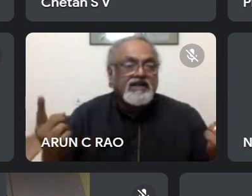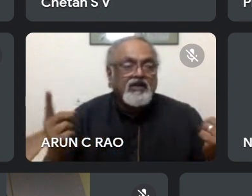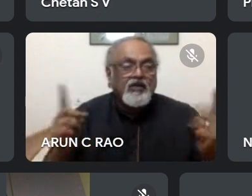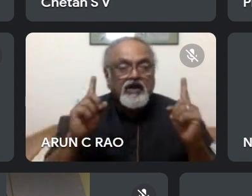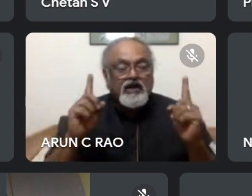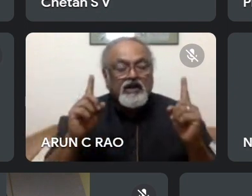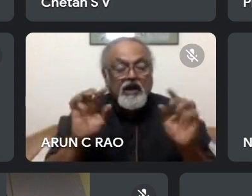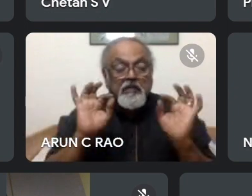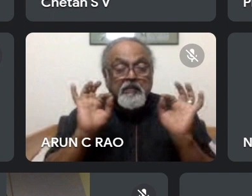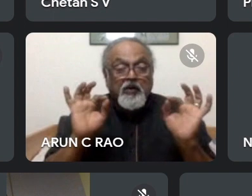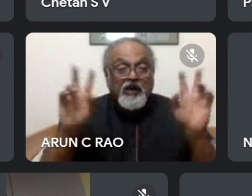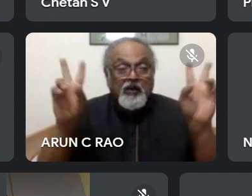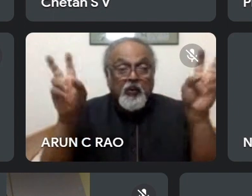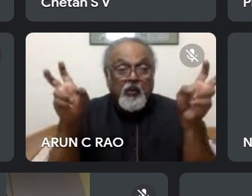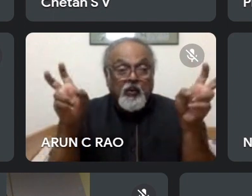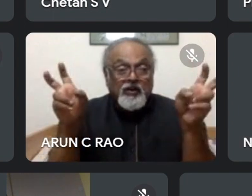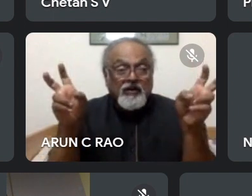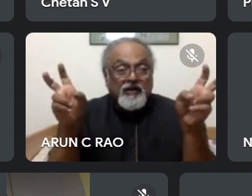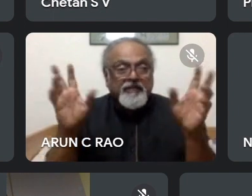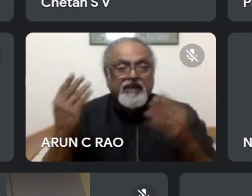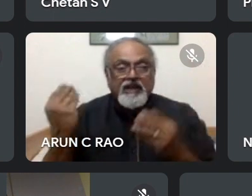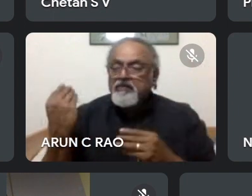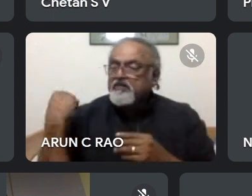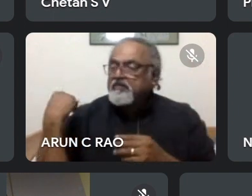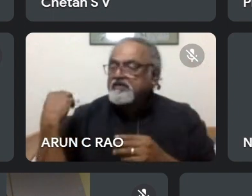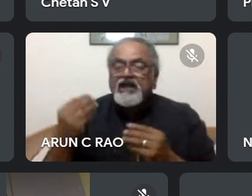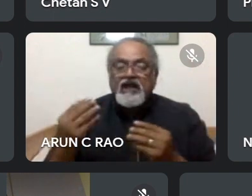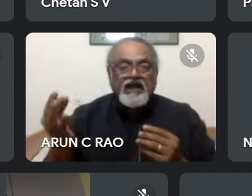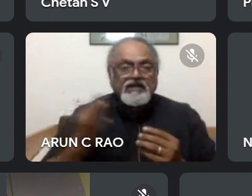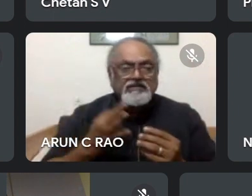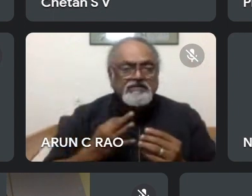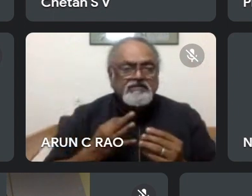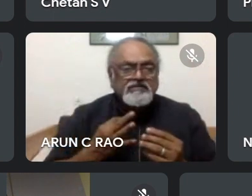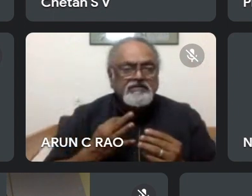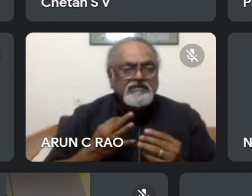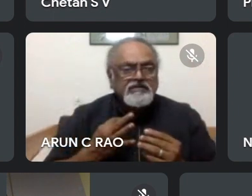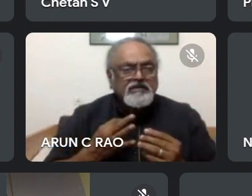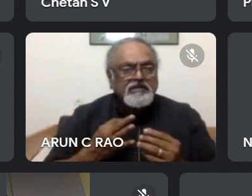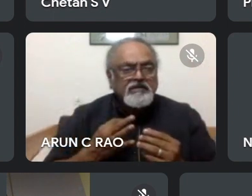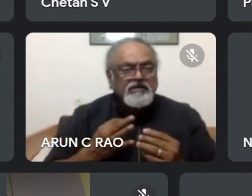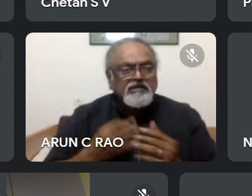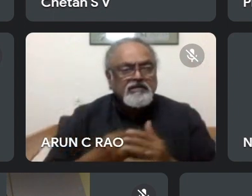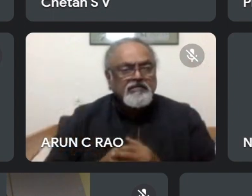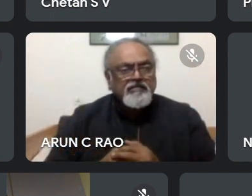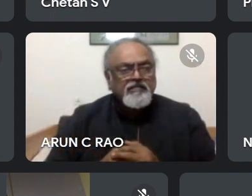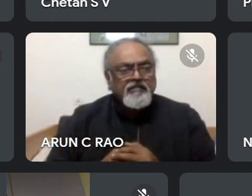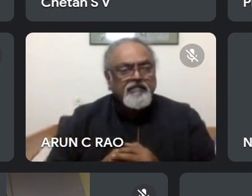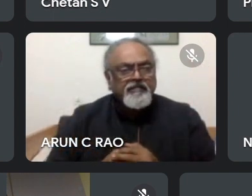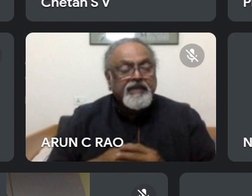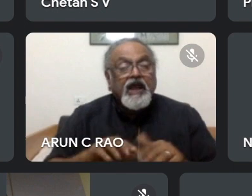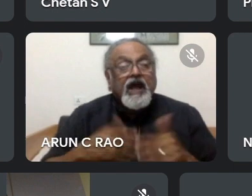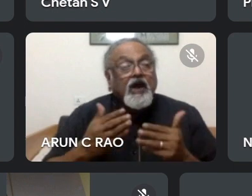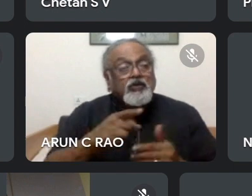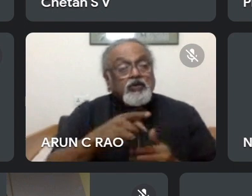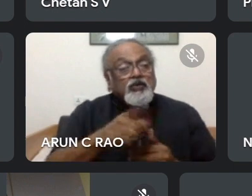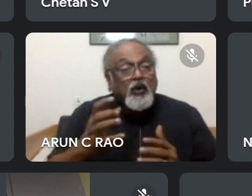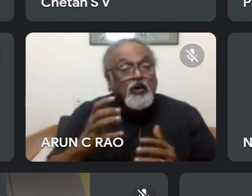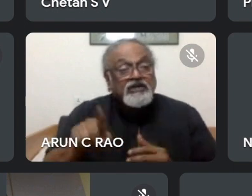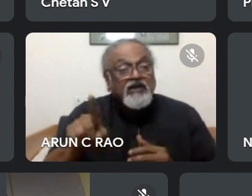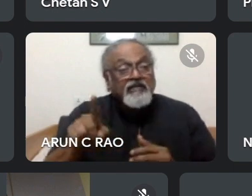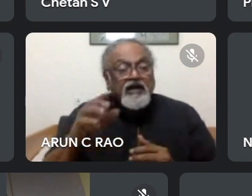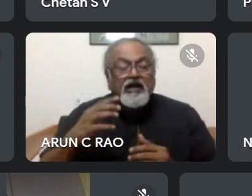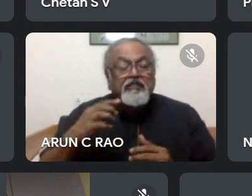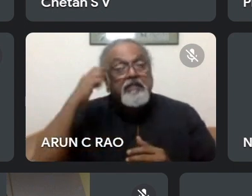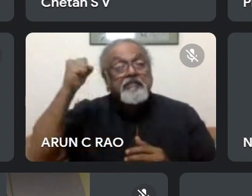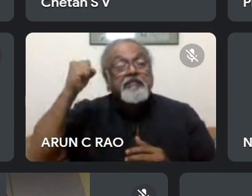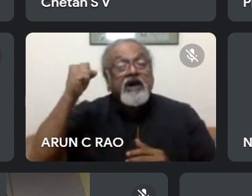quote. Someone recently asked me, how do you want yourself to be remembered, right?